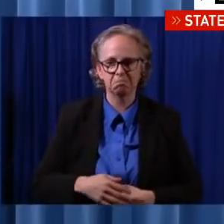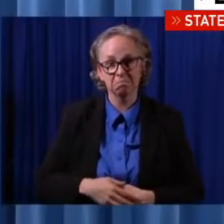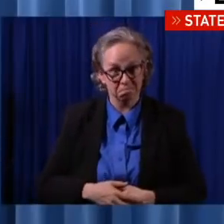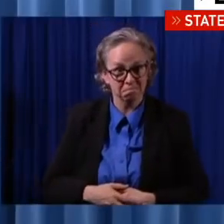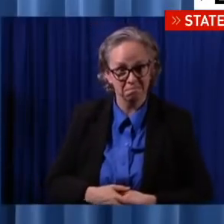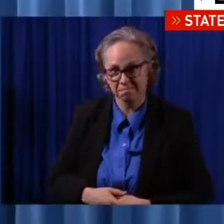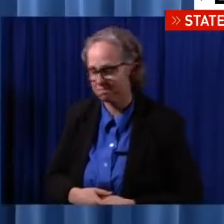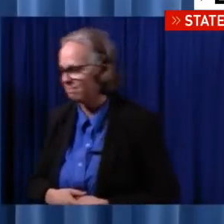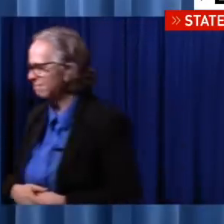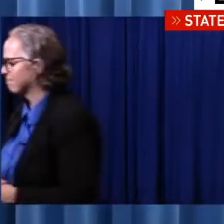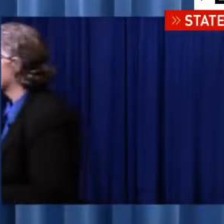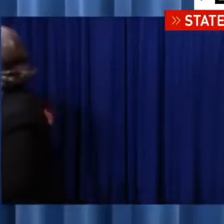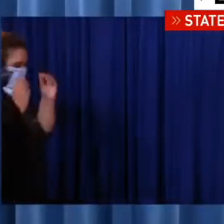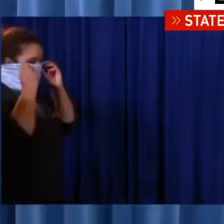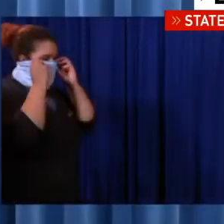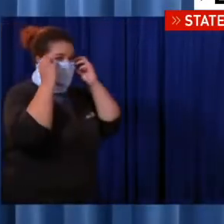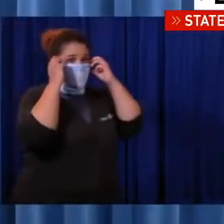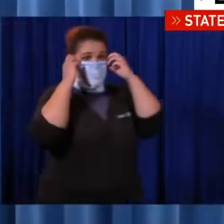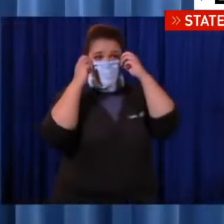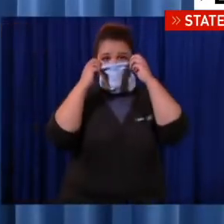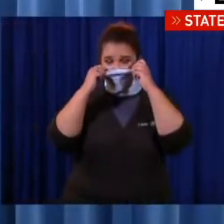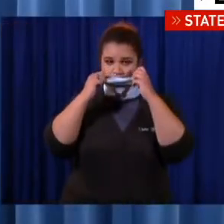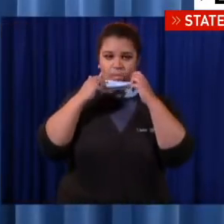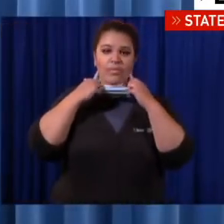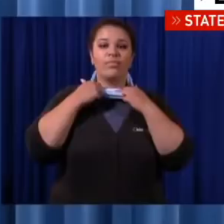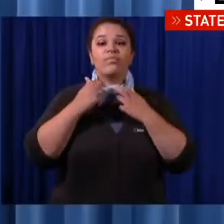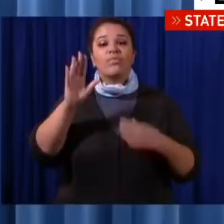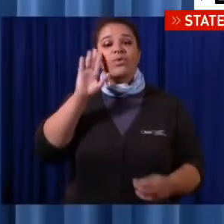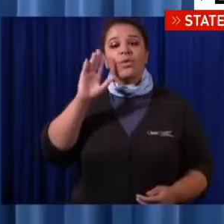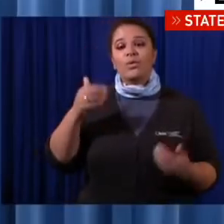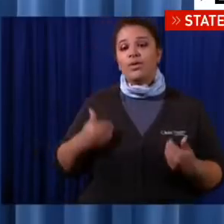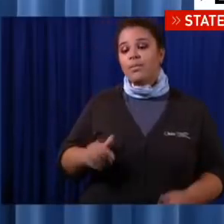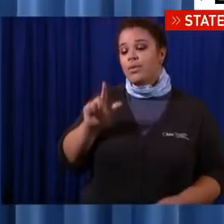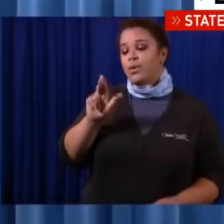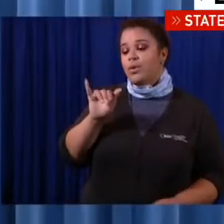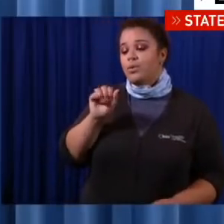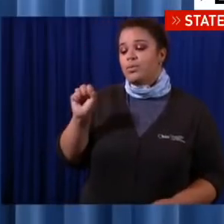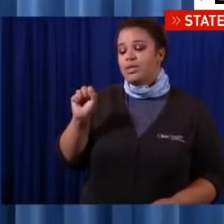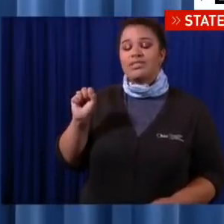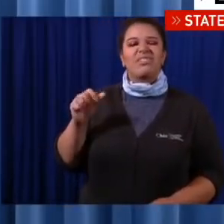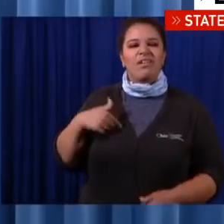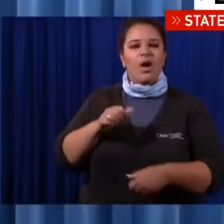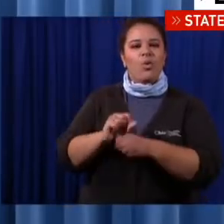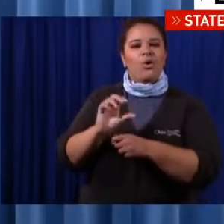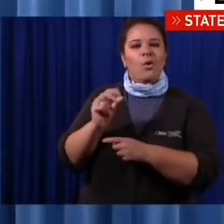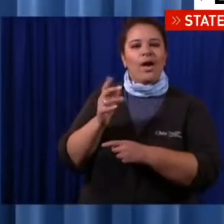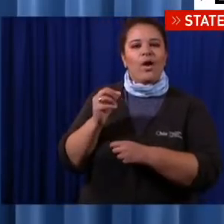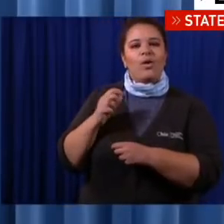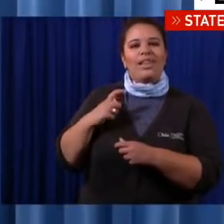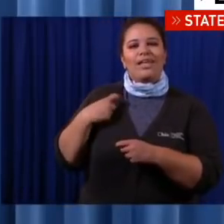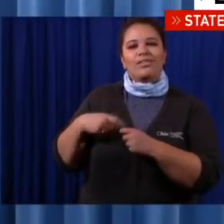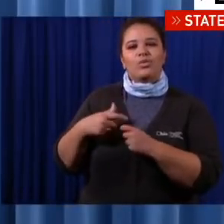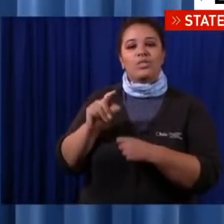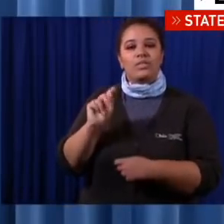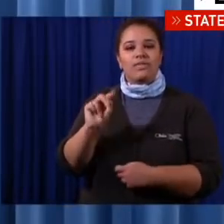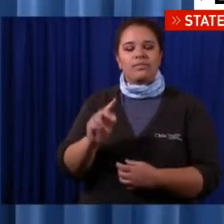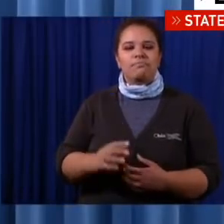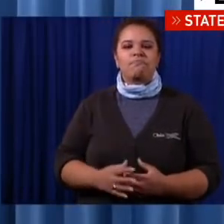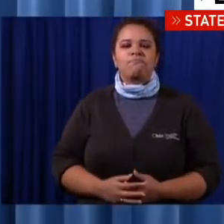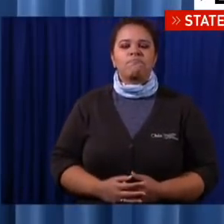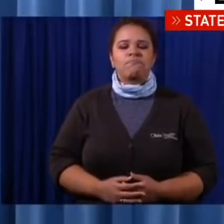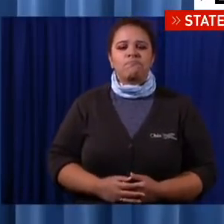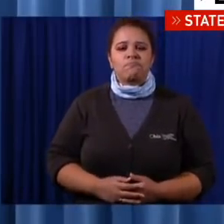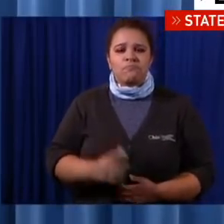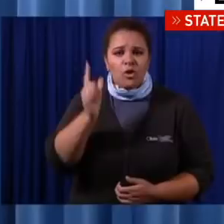Hello, Governor. This is Luis Gill with Ohio Latino TV. Governor, many leaders are willing